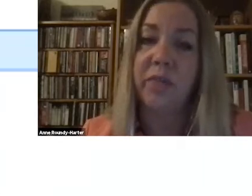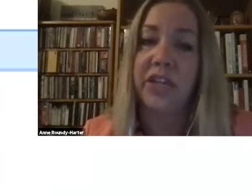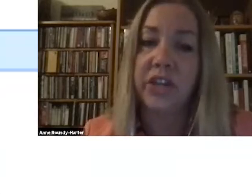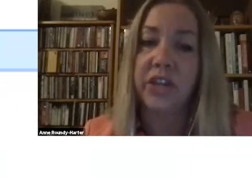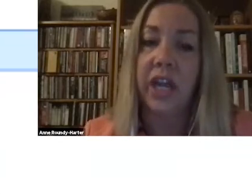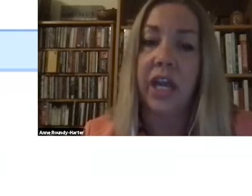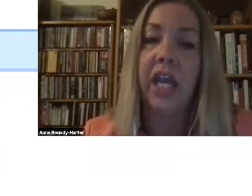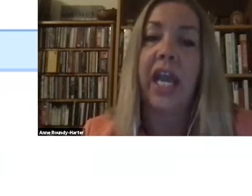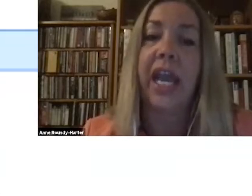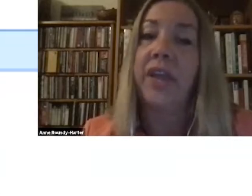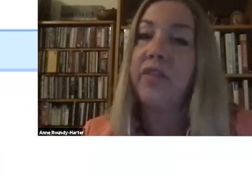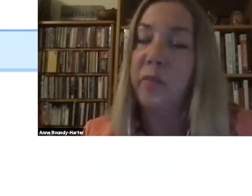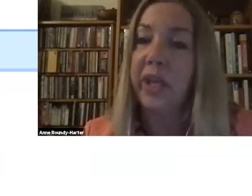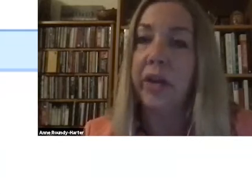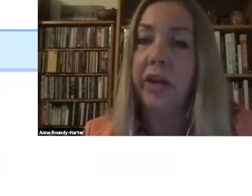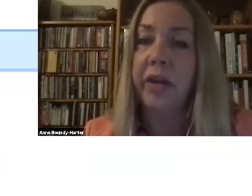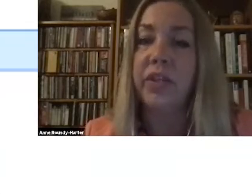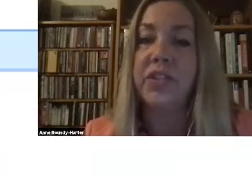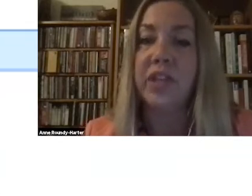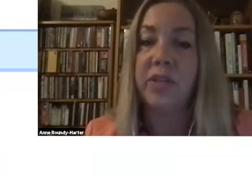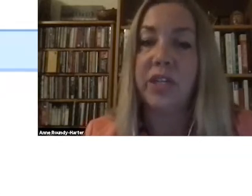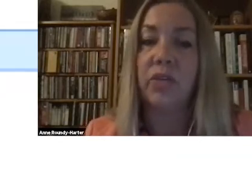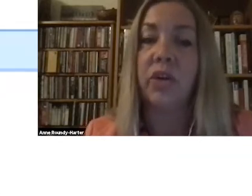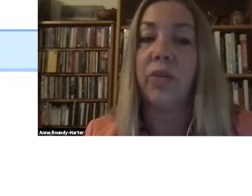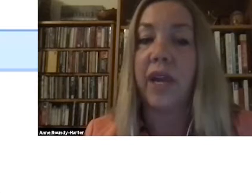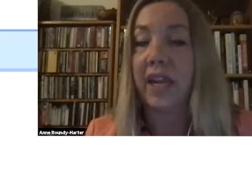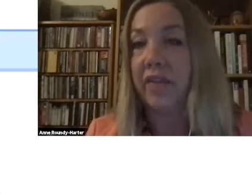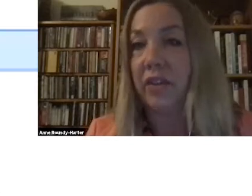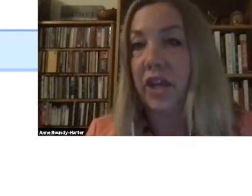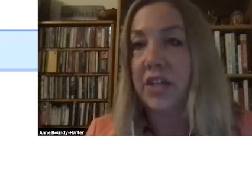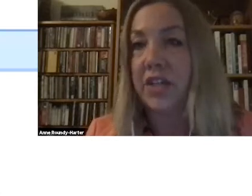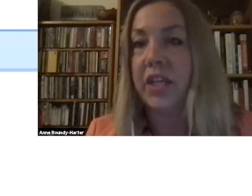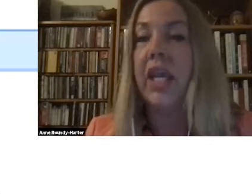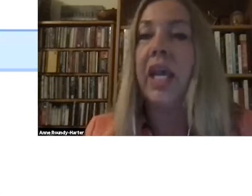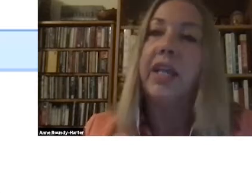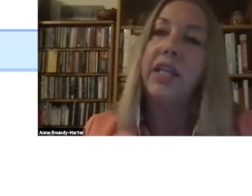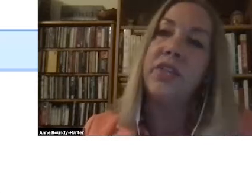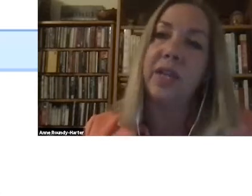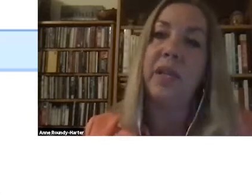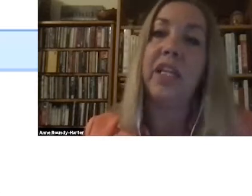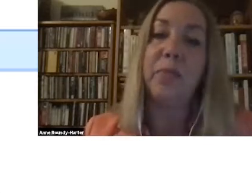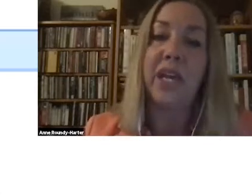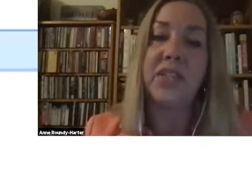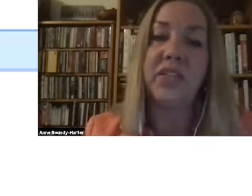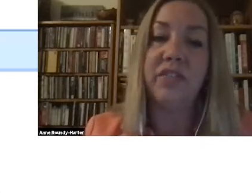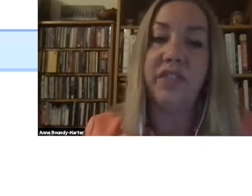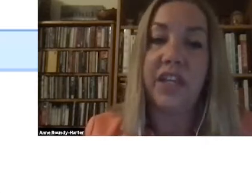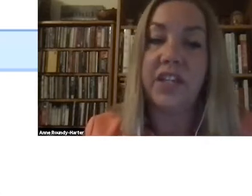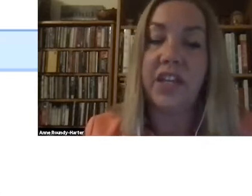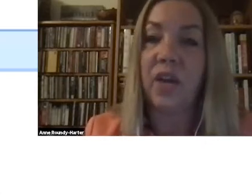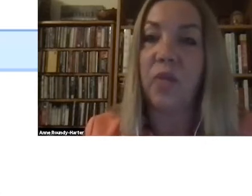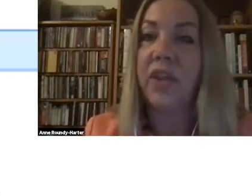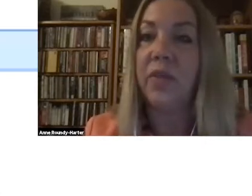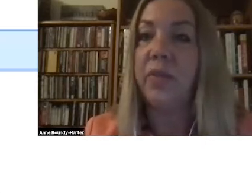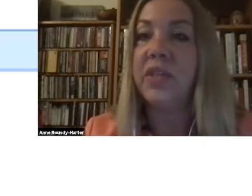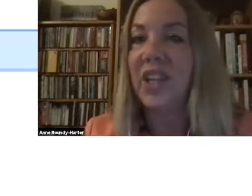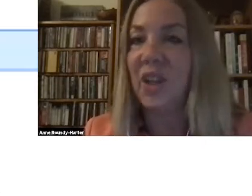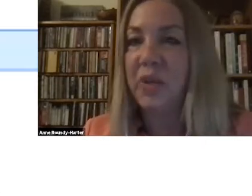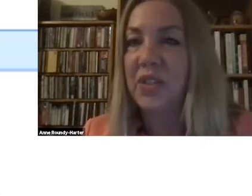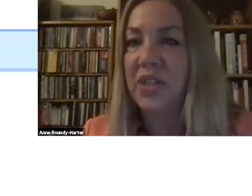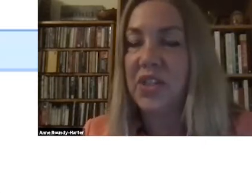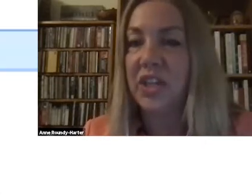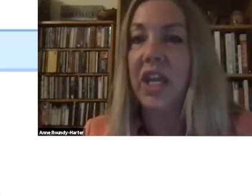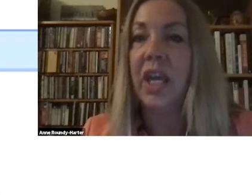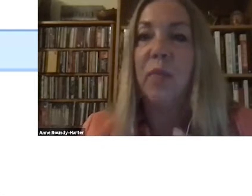credential and major and the familiarity with the subject or grade level content, and then try to make the best fit with the